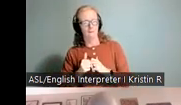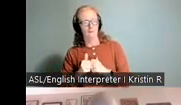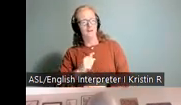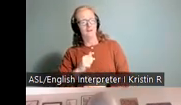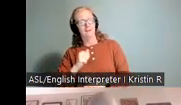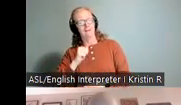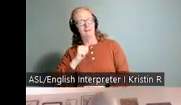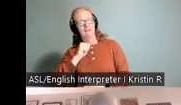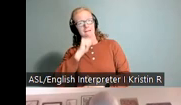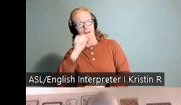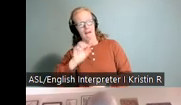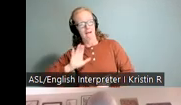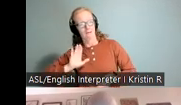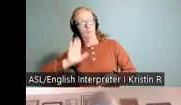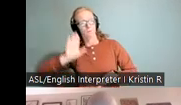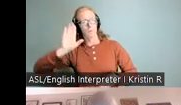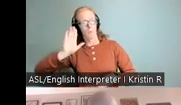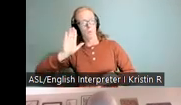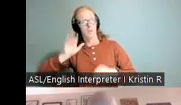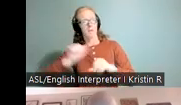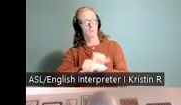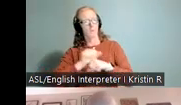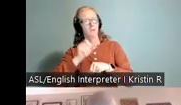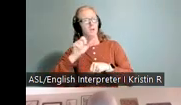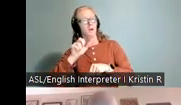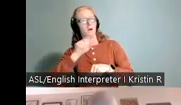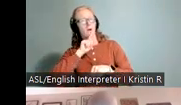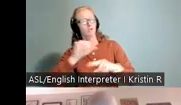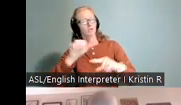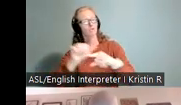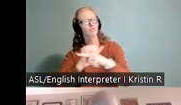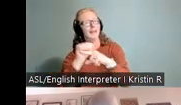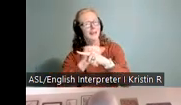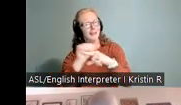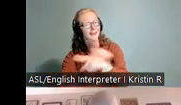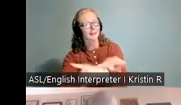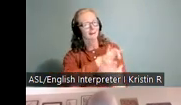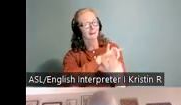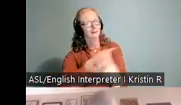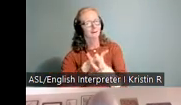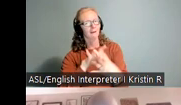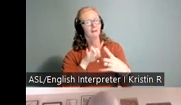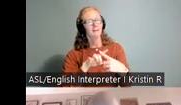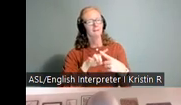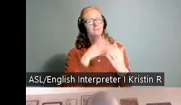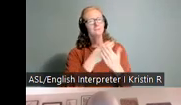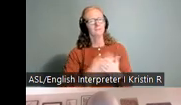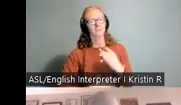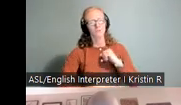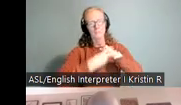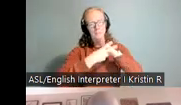non-sworn employees are trained around, you know, things like record